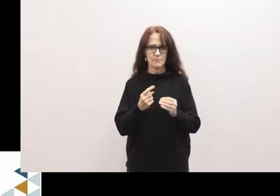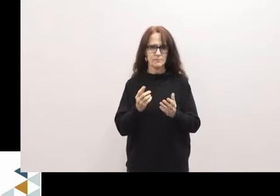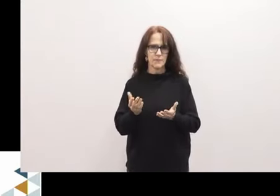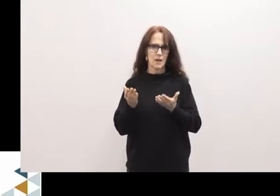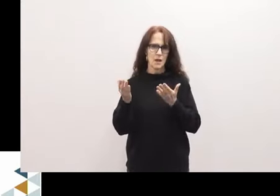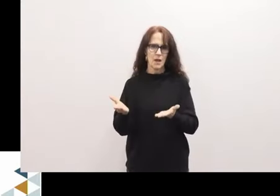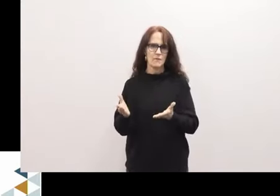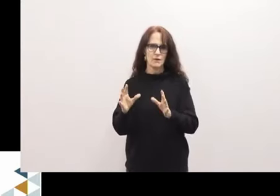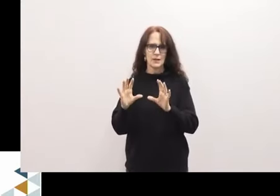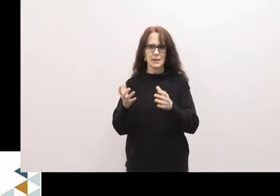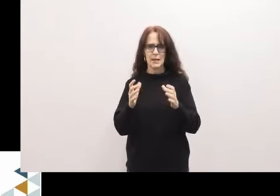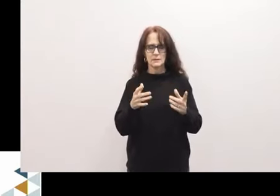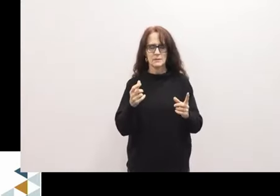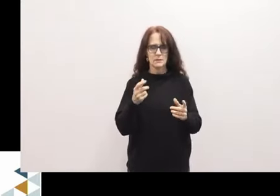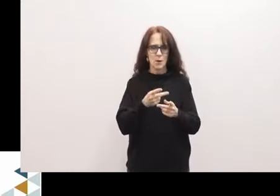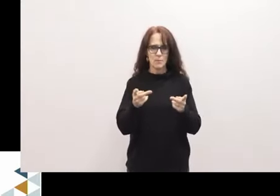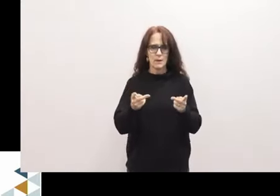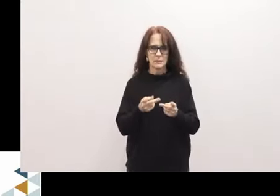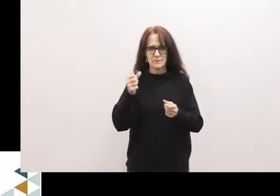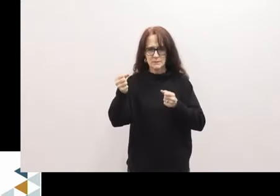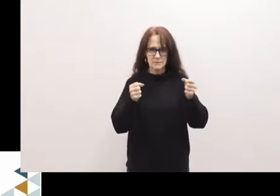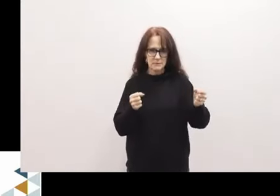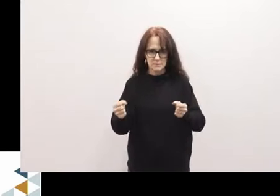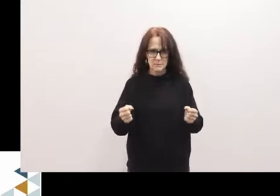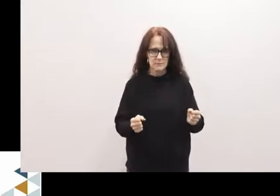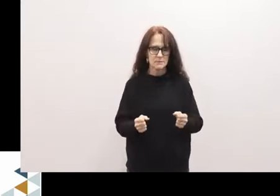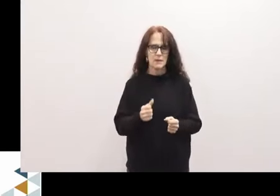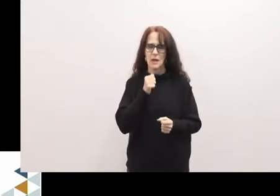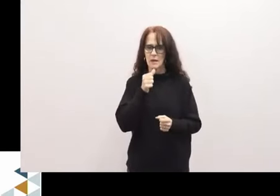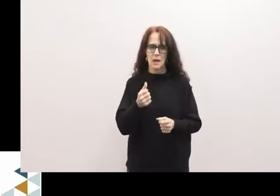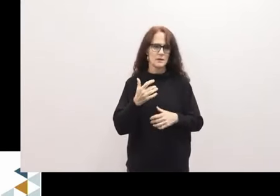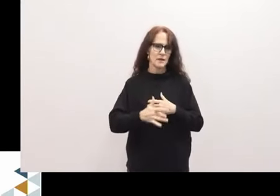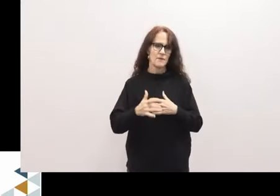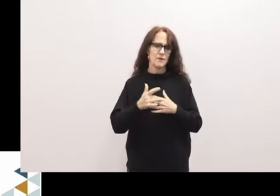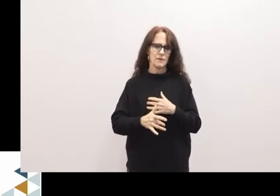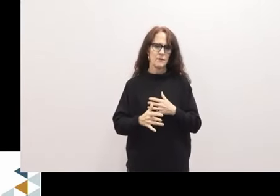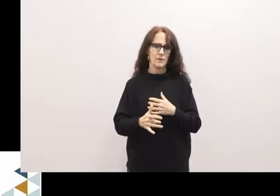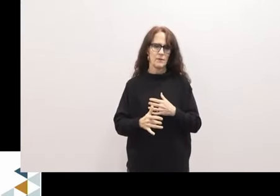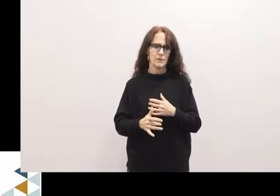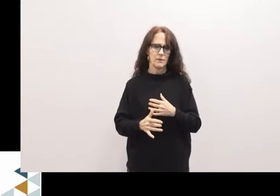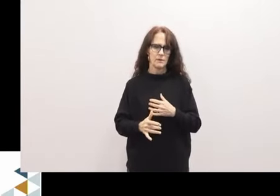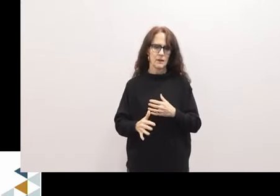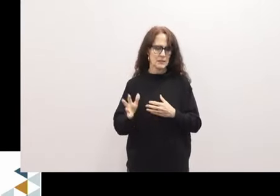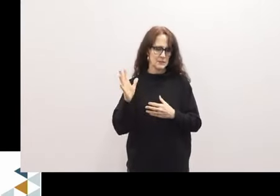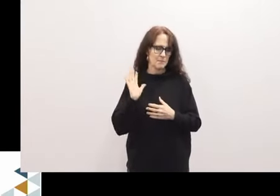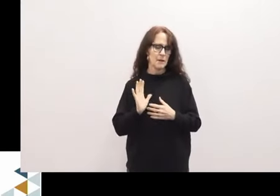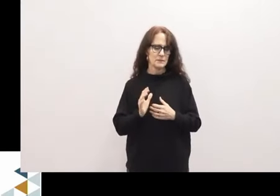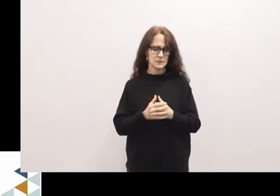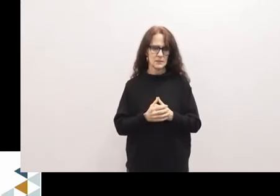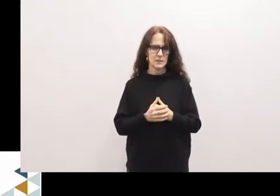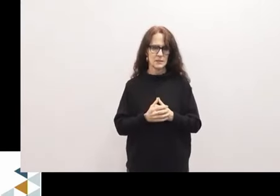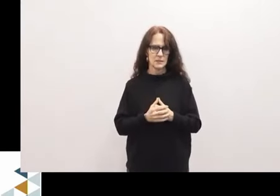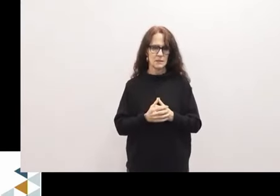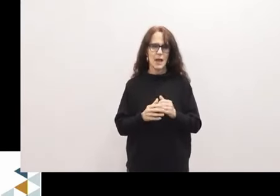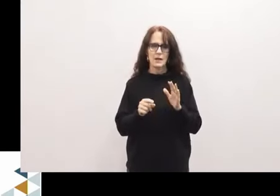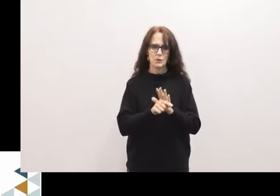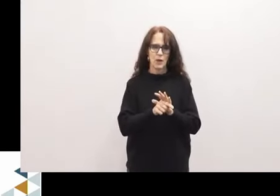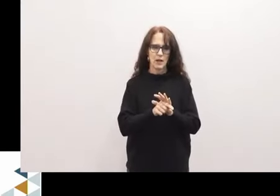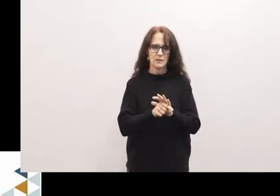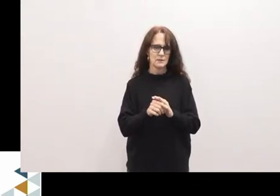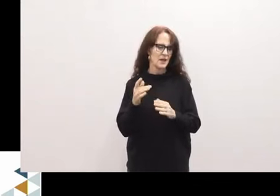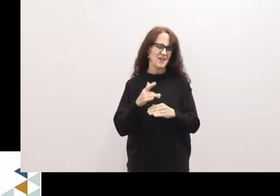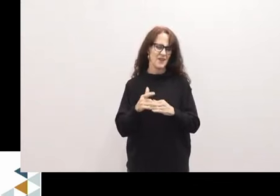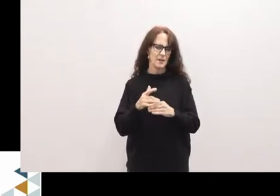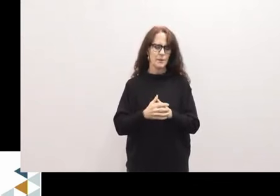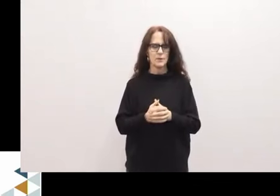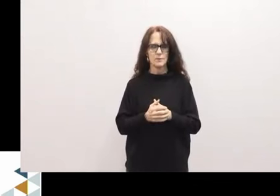offering certain classes or placements into classes wasn't as available as it was, as well as grades, they weren't available.